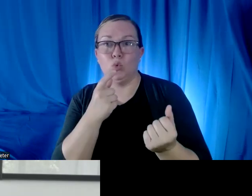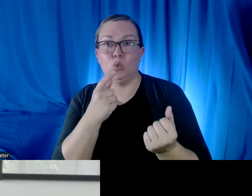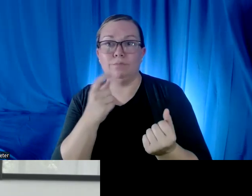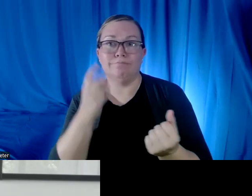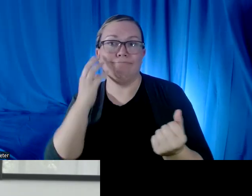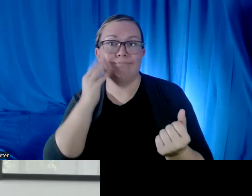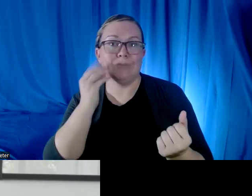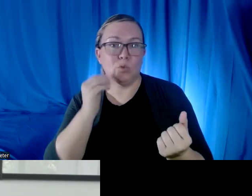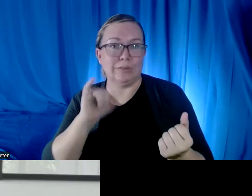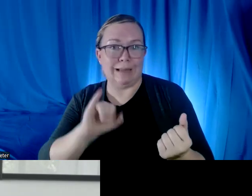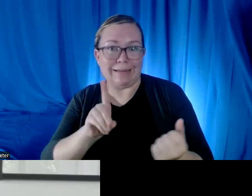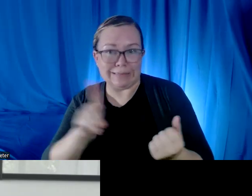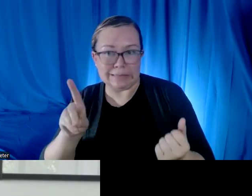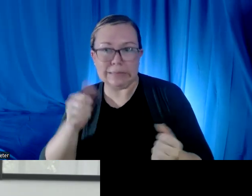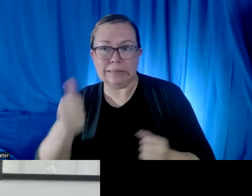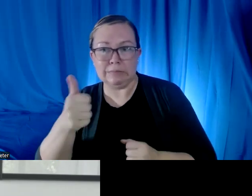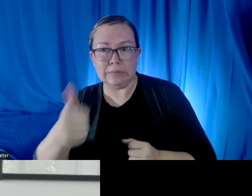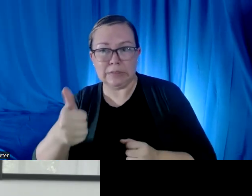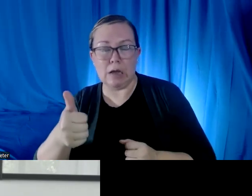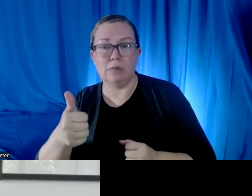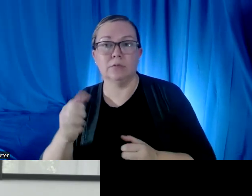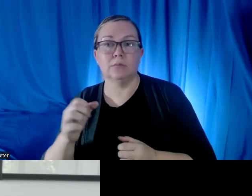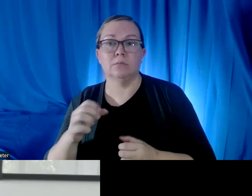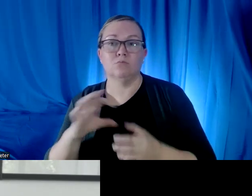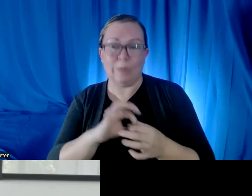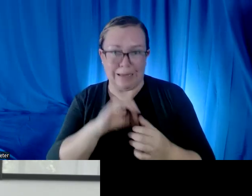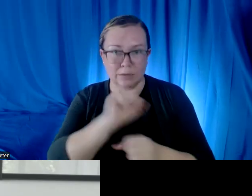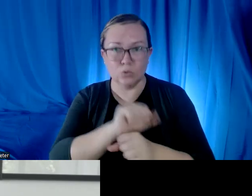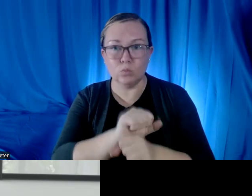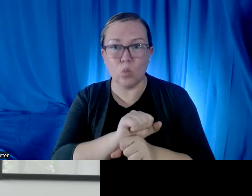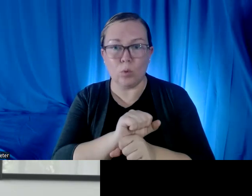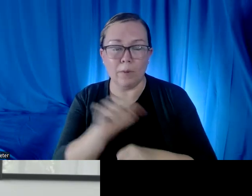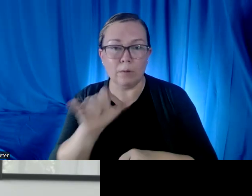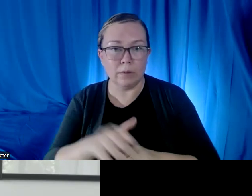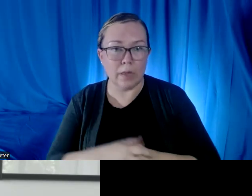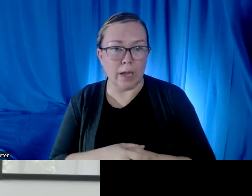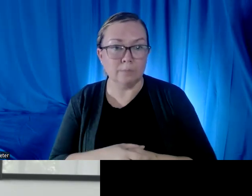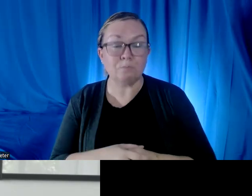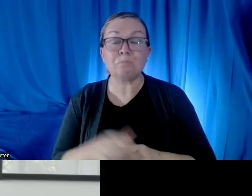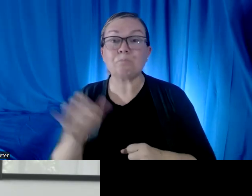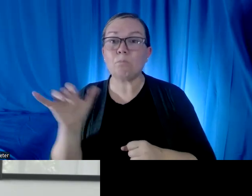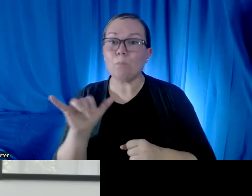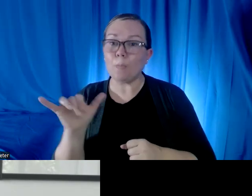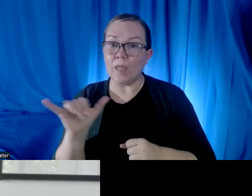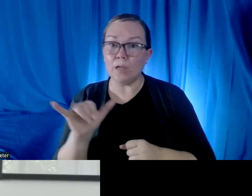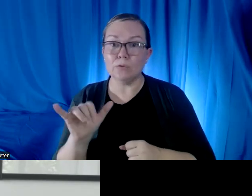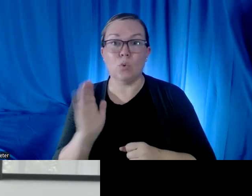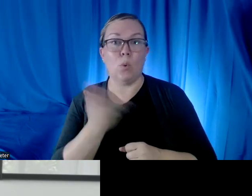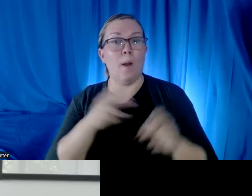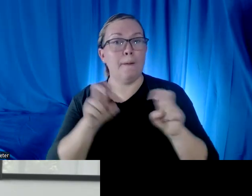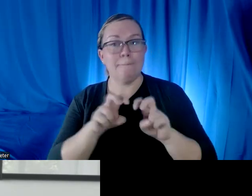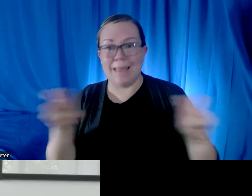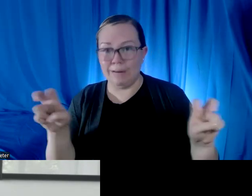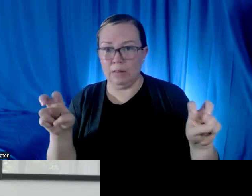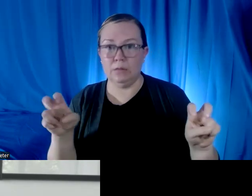intellectual or developmental disability around employment. And also our panelist members